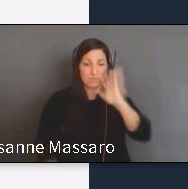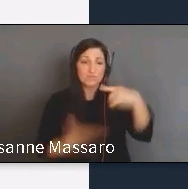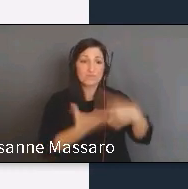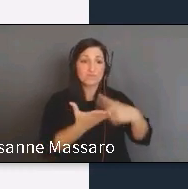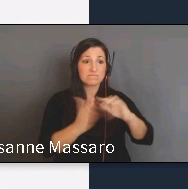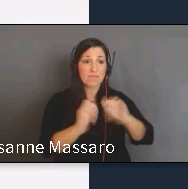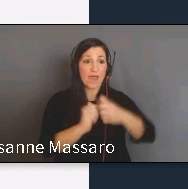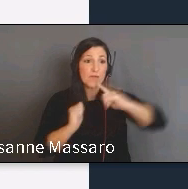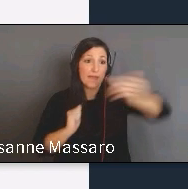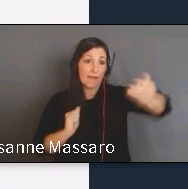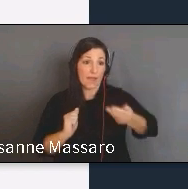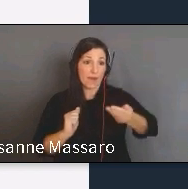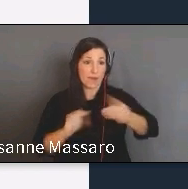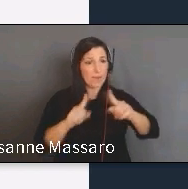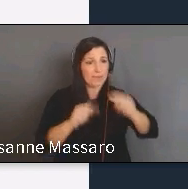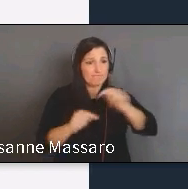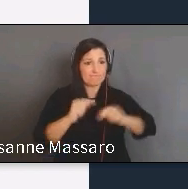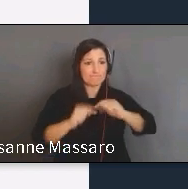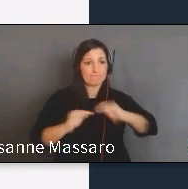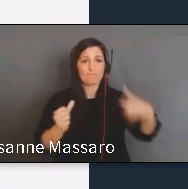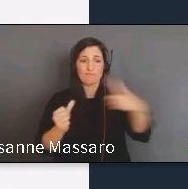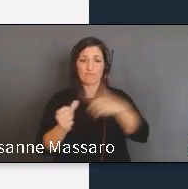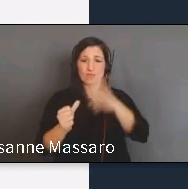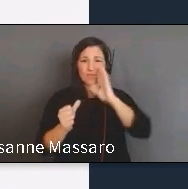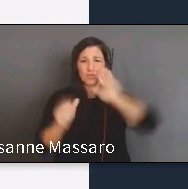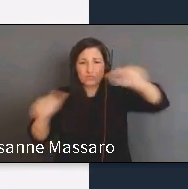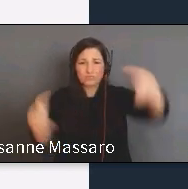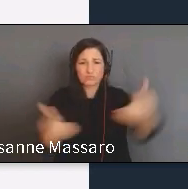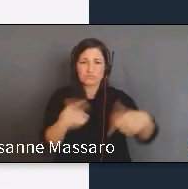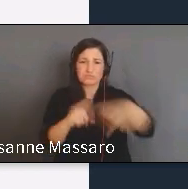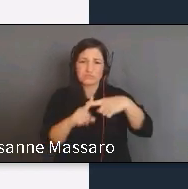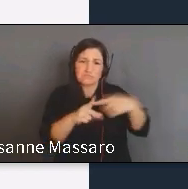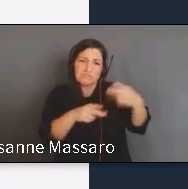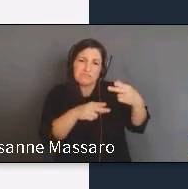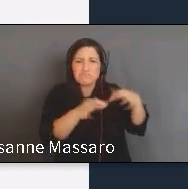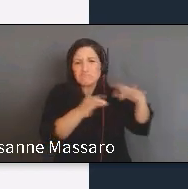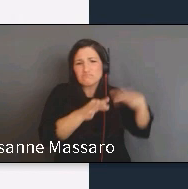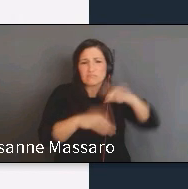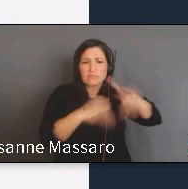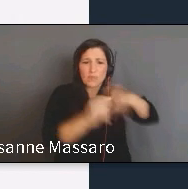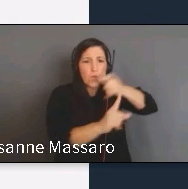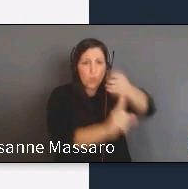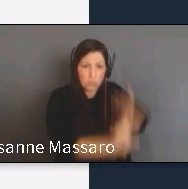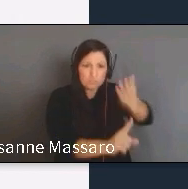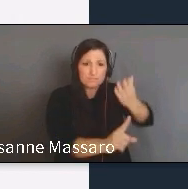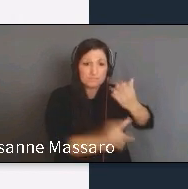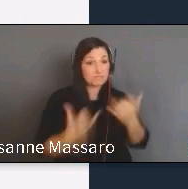we want to give you guys a little introduction and tell you a little bit about ourselves. So I will pass it on to Libby to do her introduction.